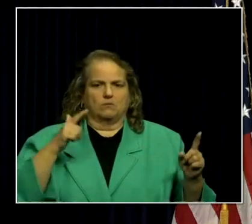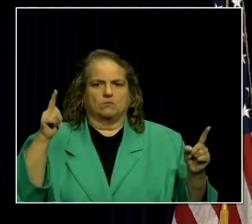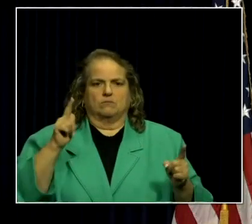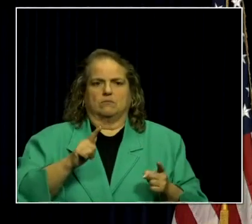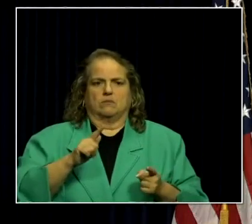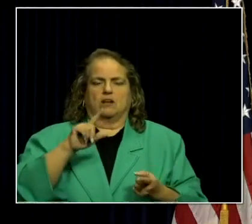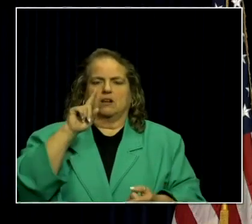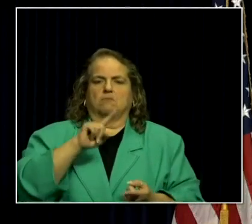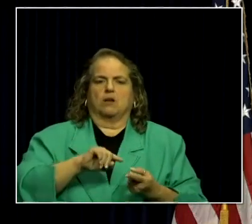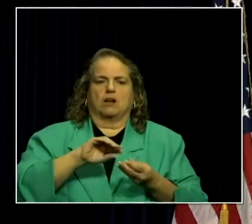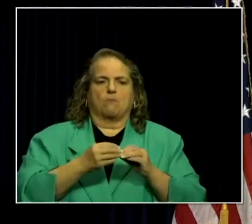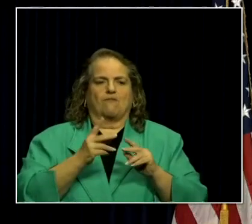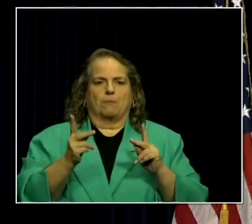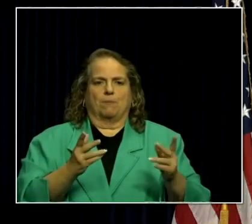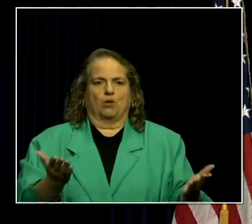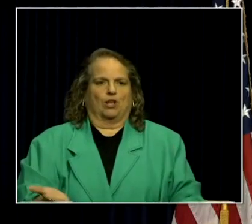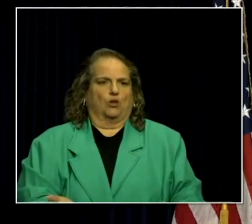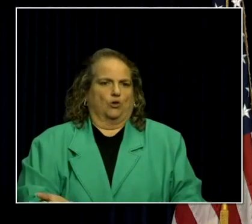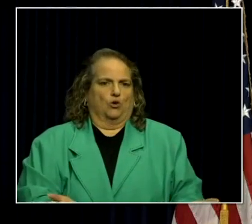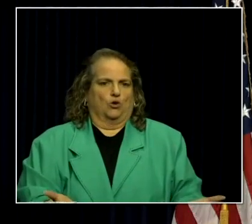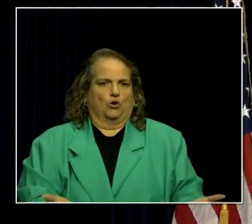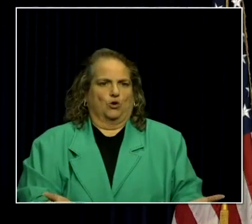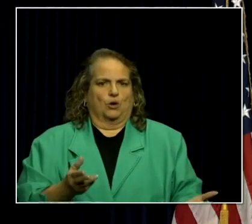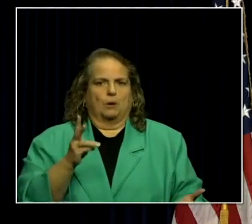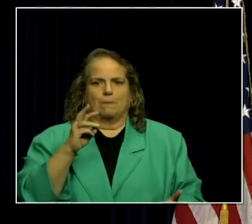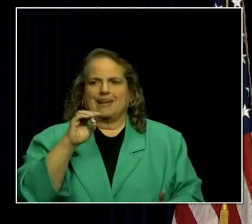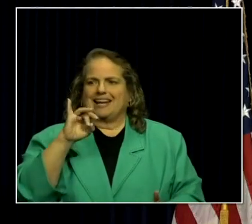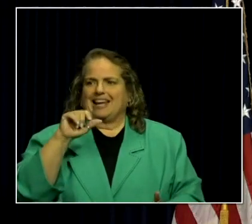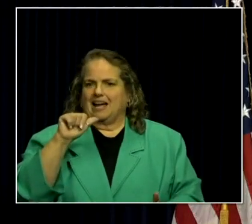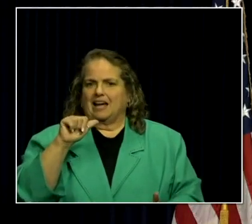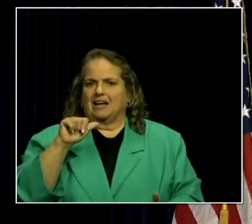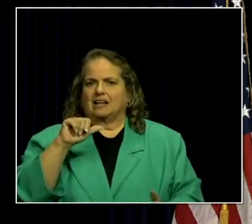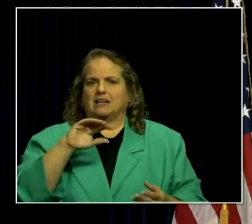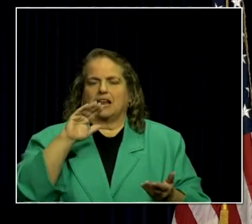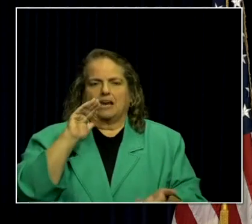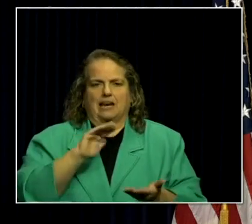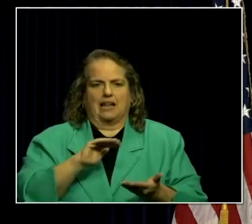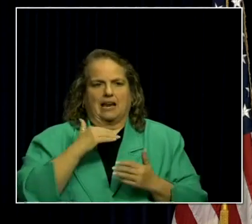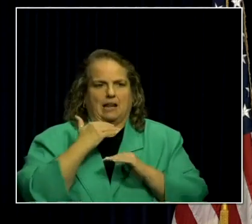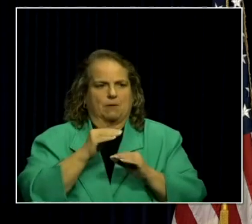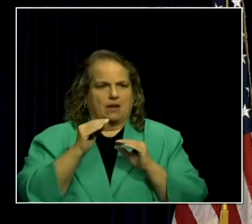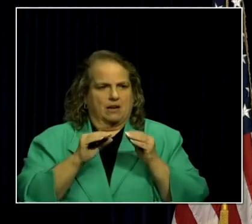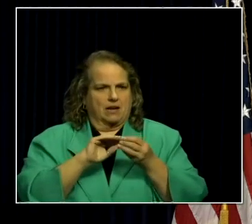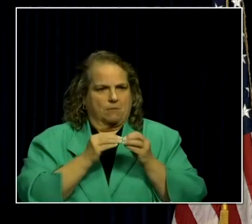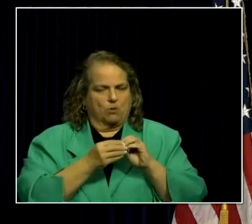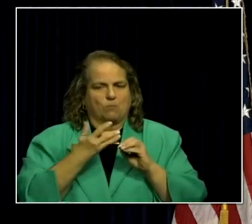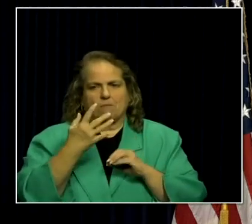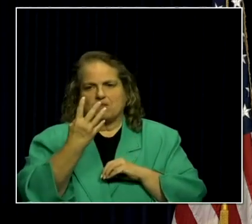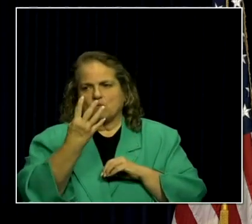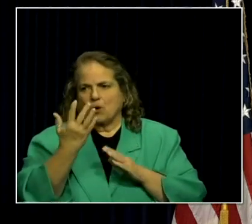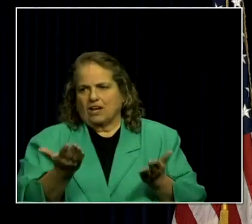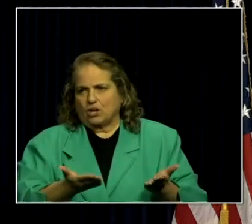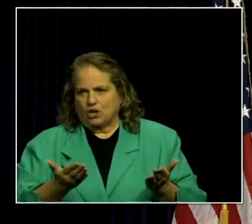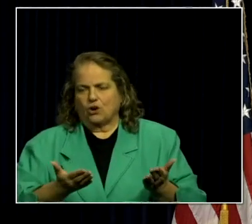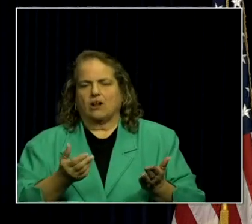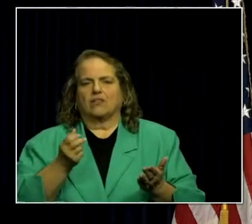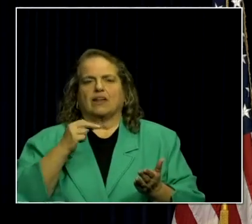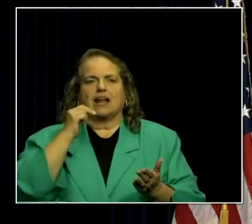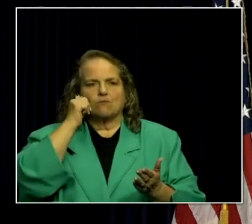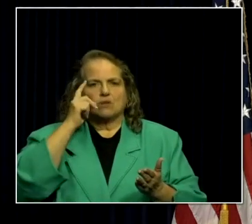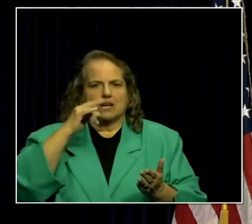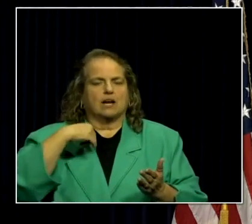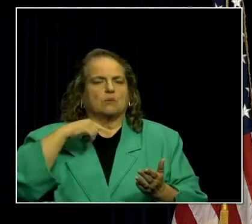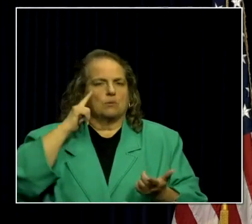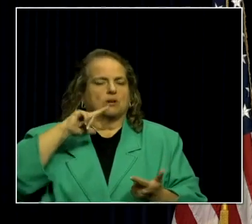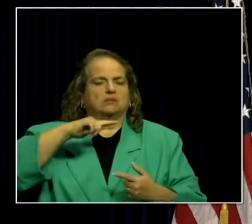have limited members of the media, about 4 here in person, as we go forward each day, when we will rotate